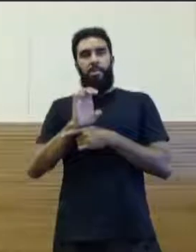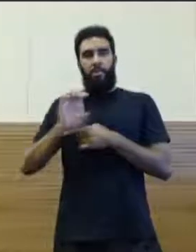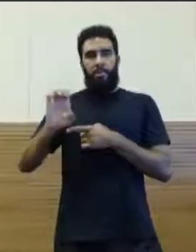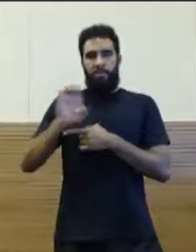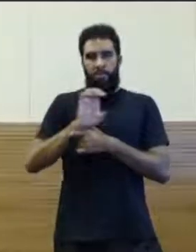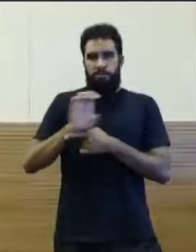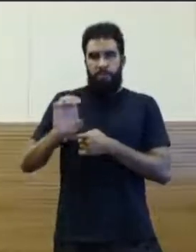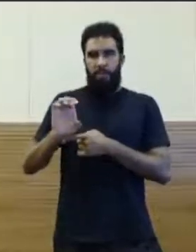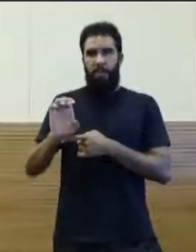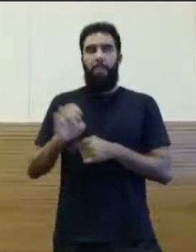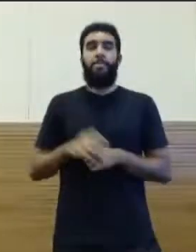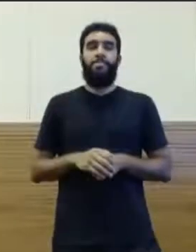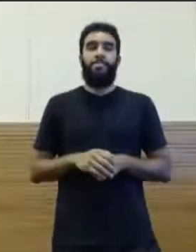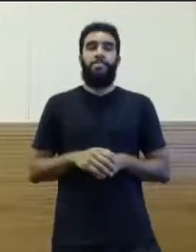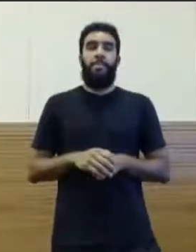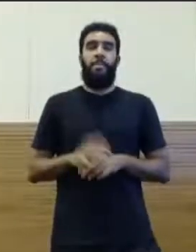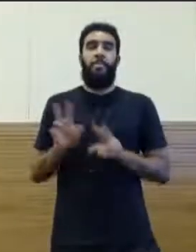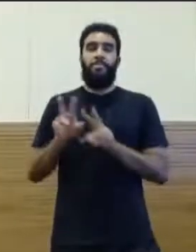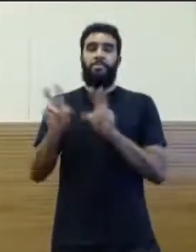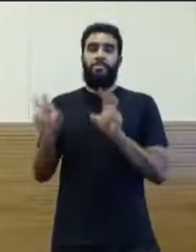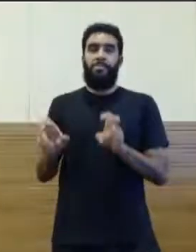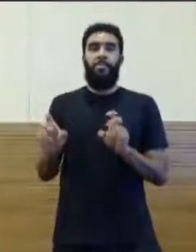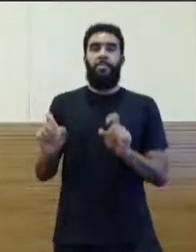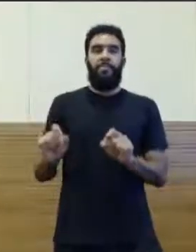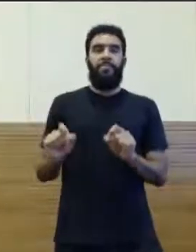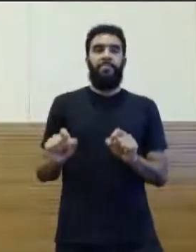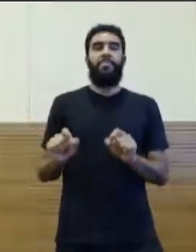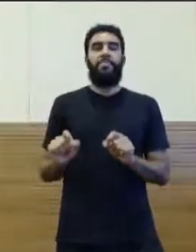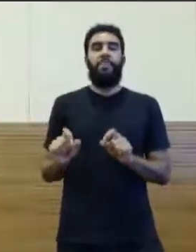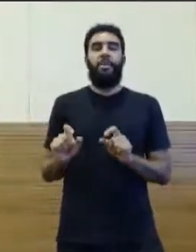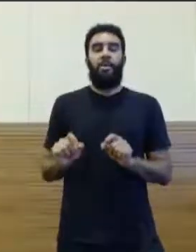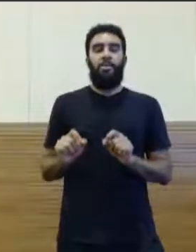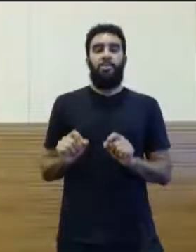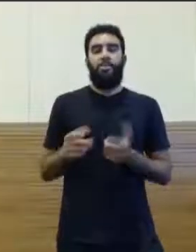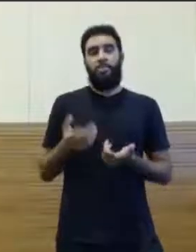Another message is directed as well